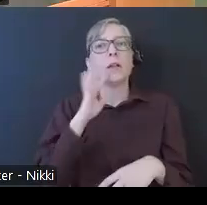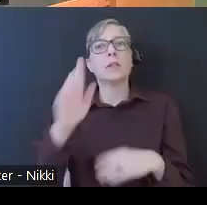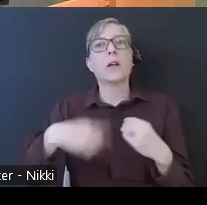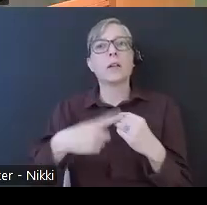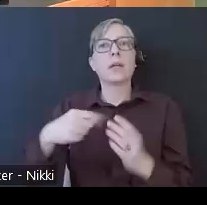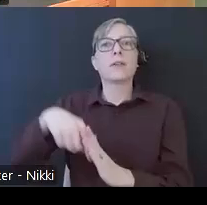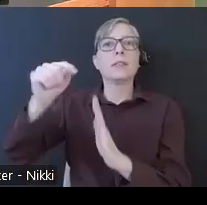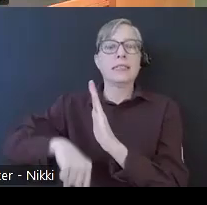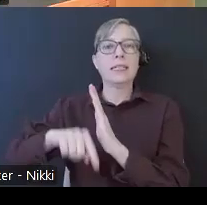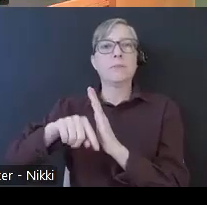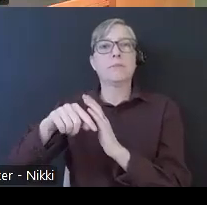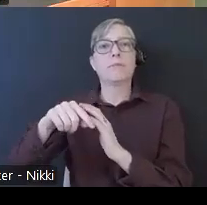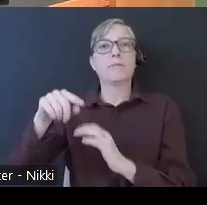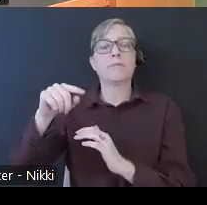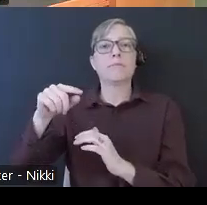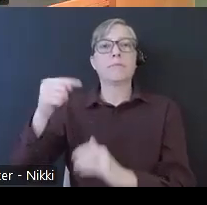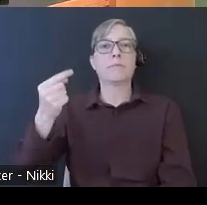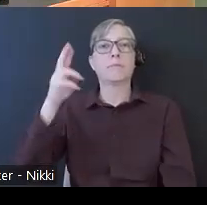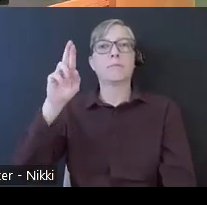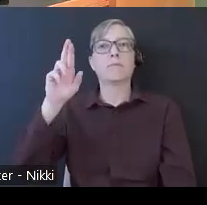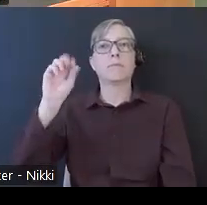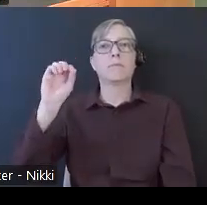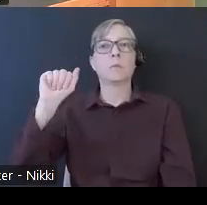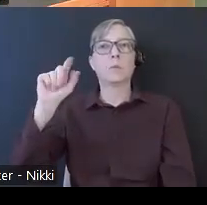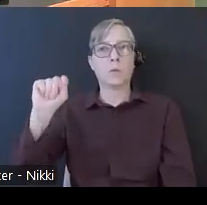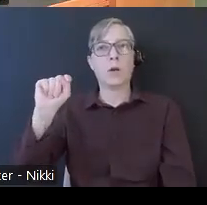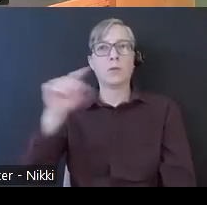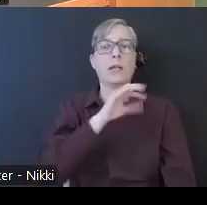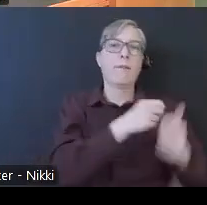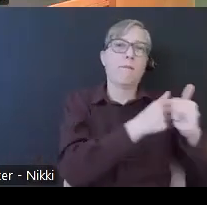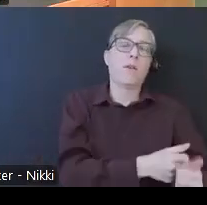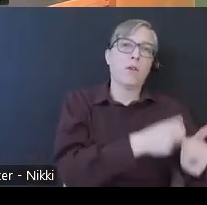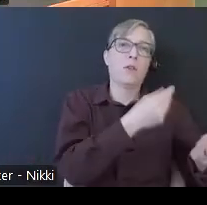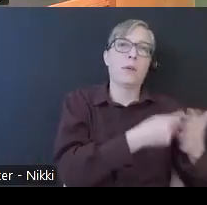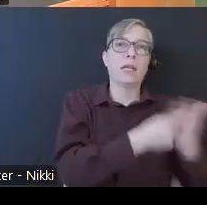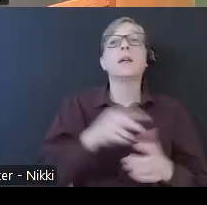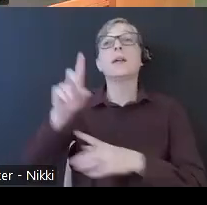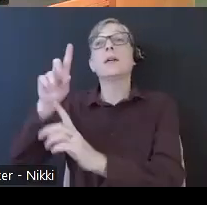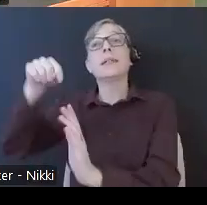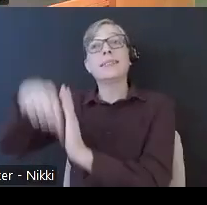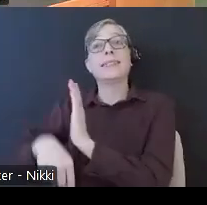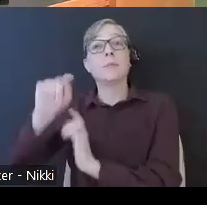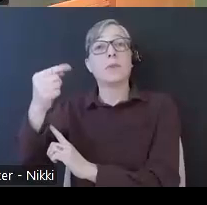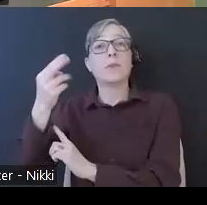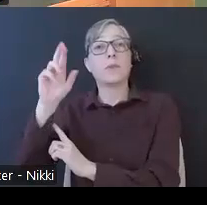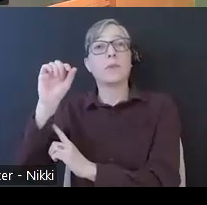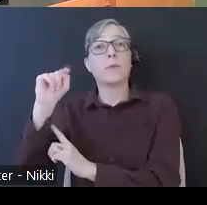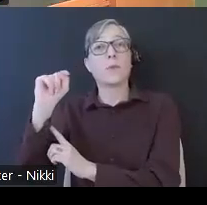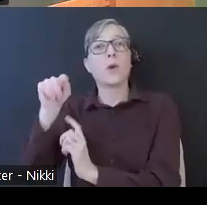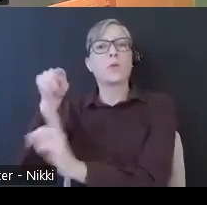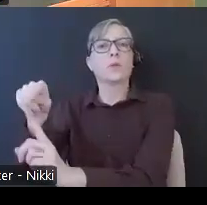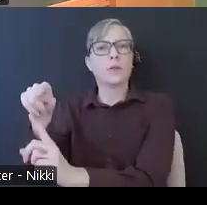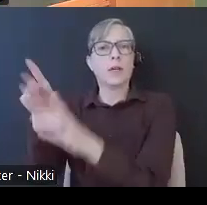Money. So this is like from the Watergate. Deep Throat was a fellow by the name of Mark Felt who told Woodward and Bernstein when they were